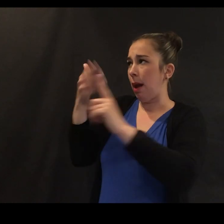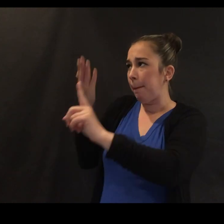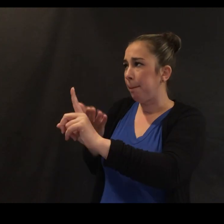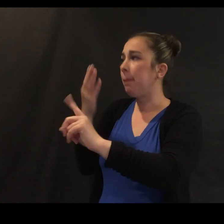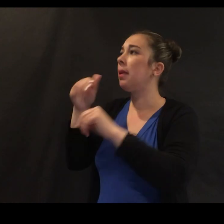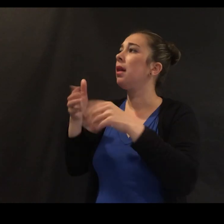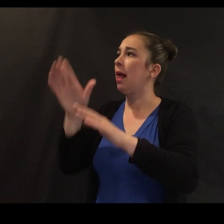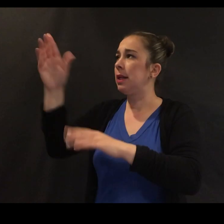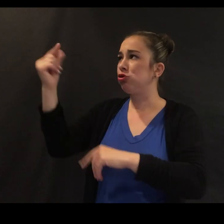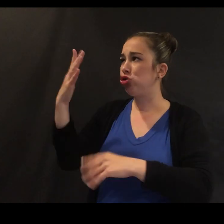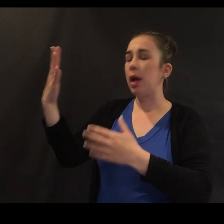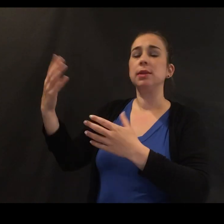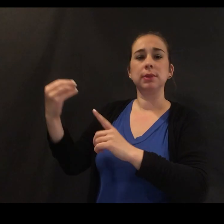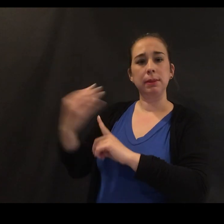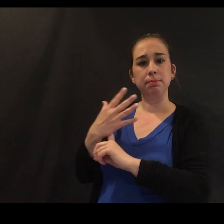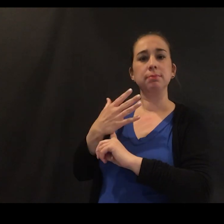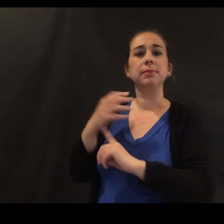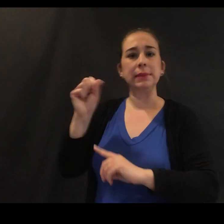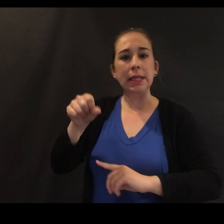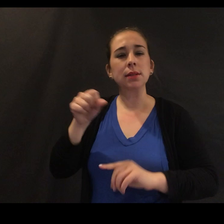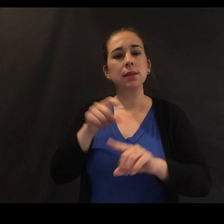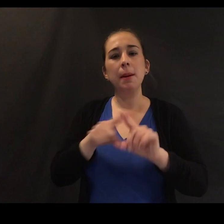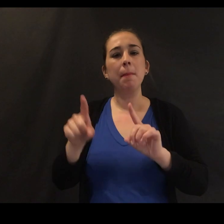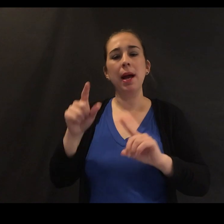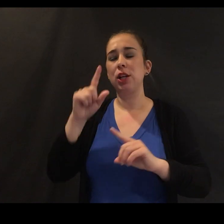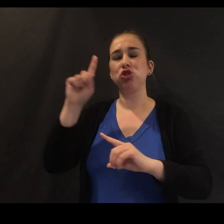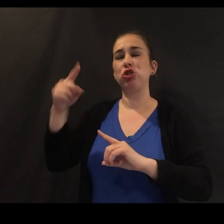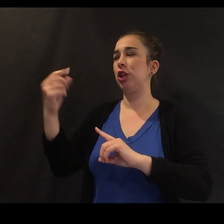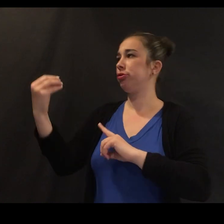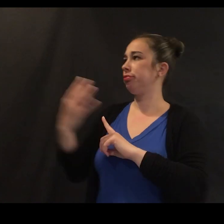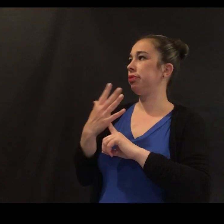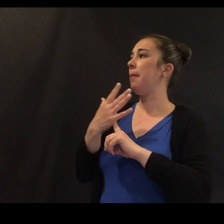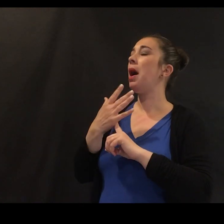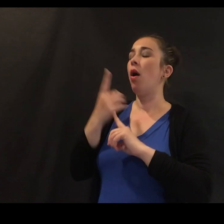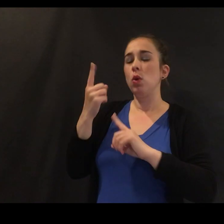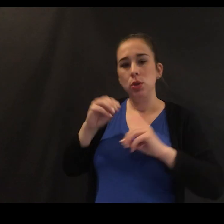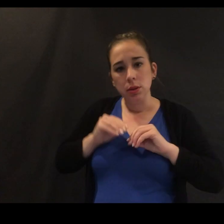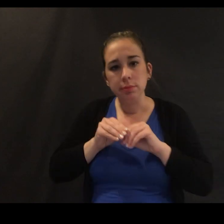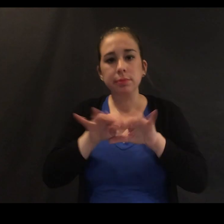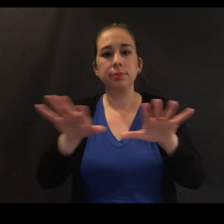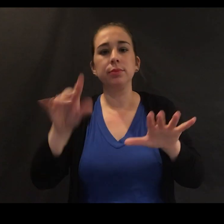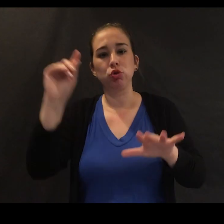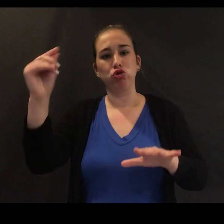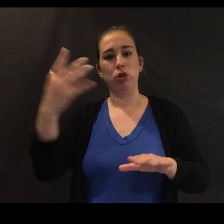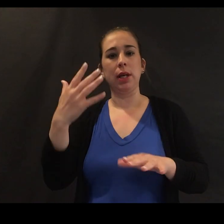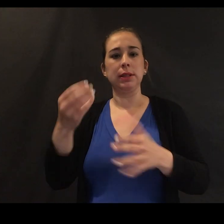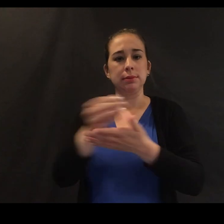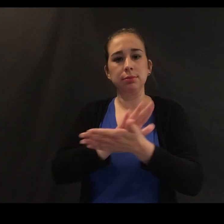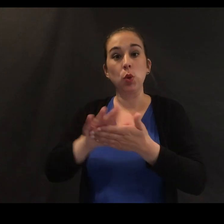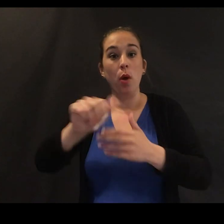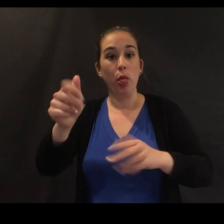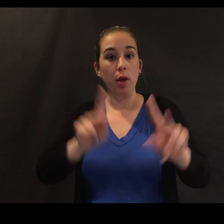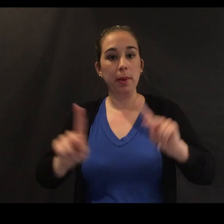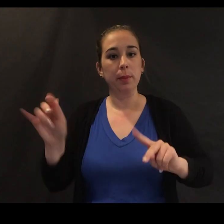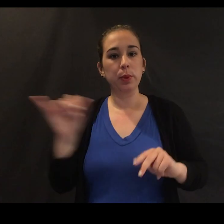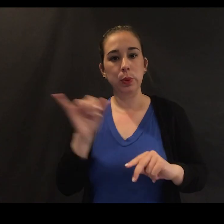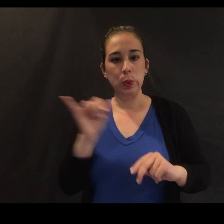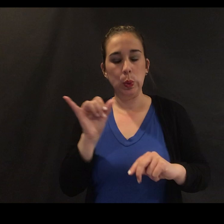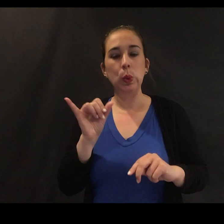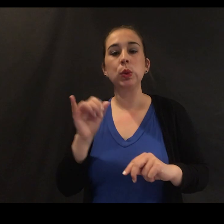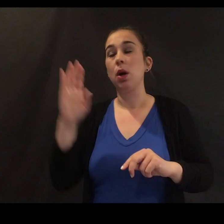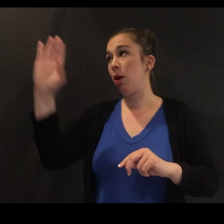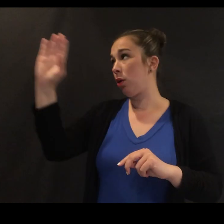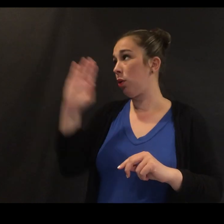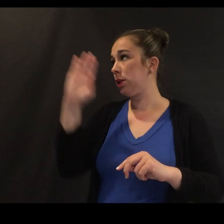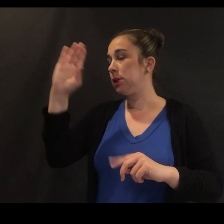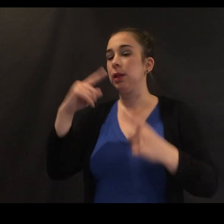lives. But His grace should not stop just with us, but it should flow through us to the people around us. There's a horizontal dimension to